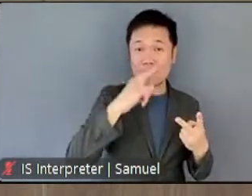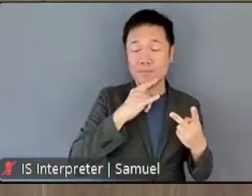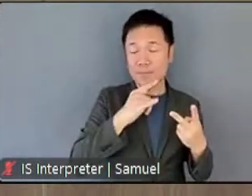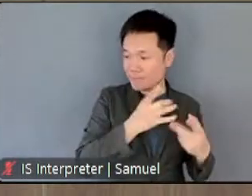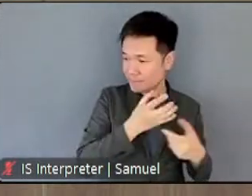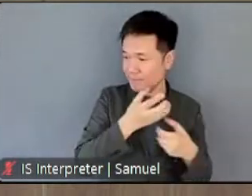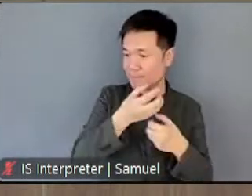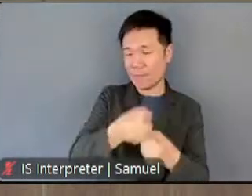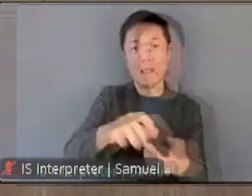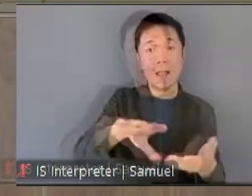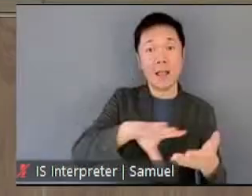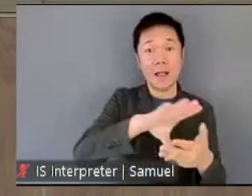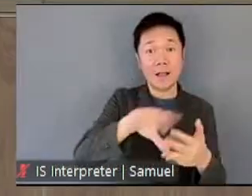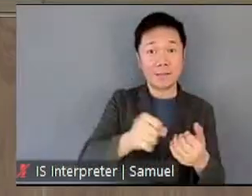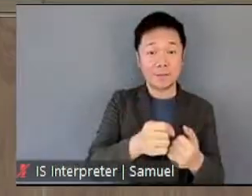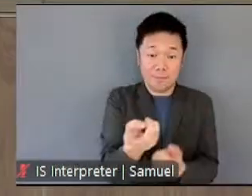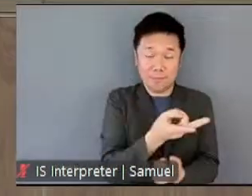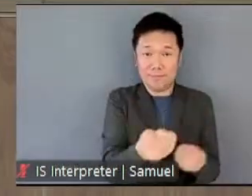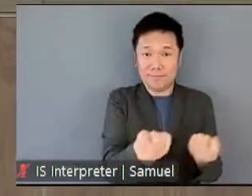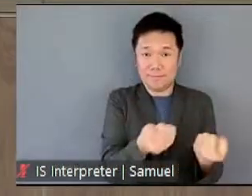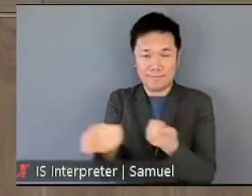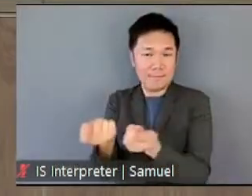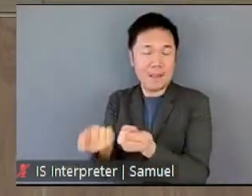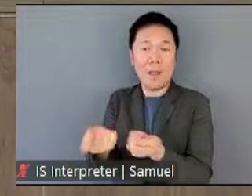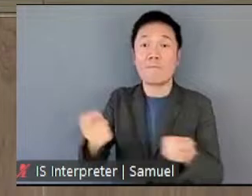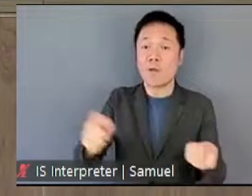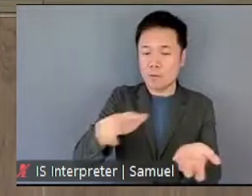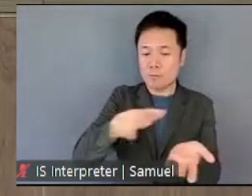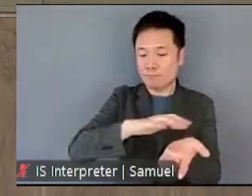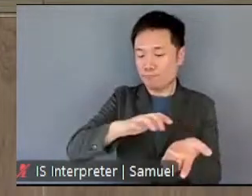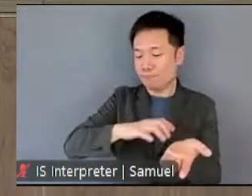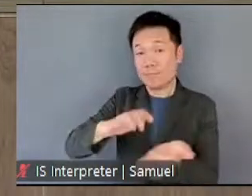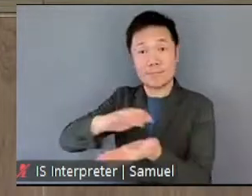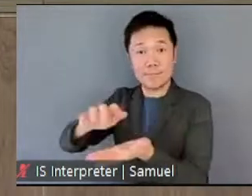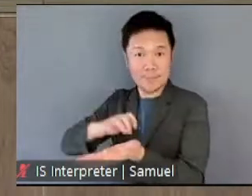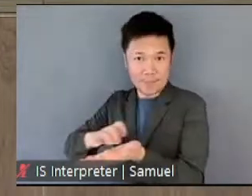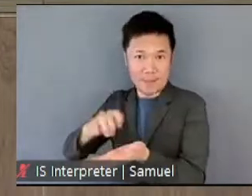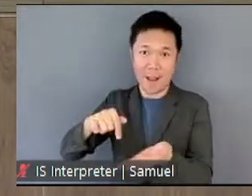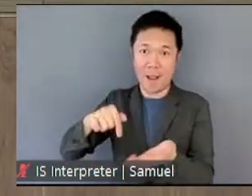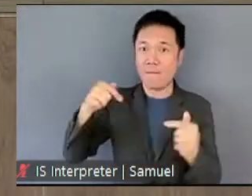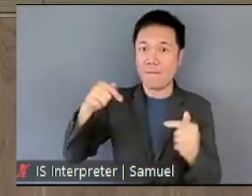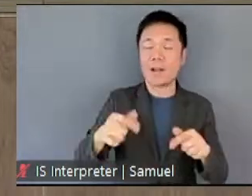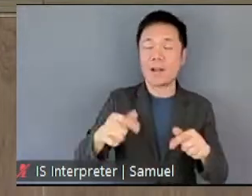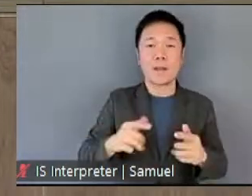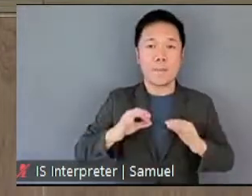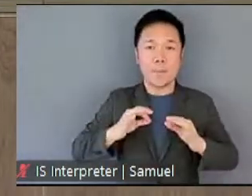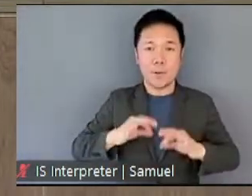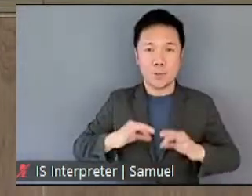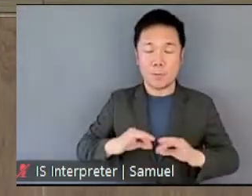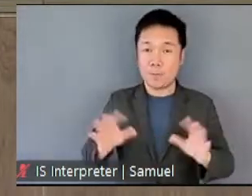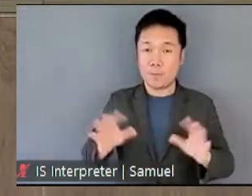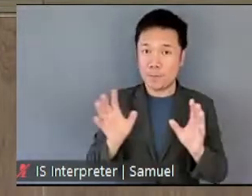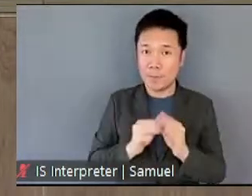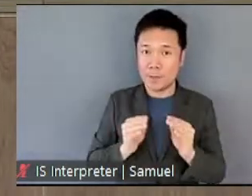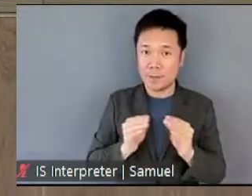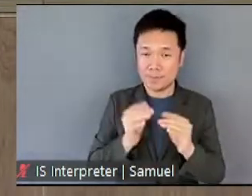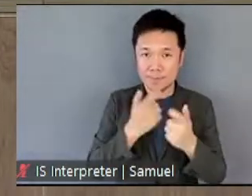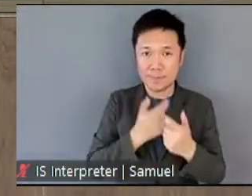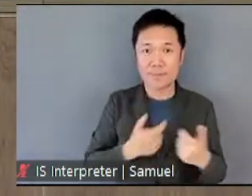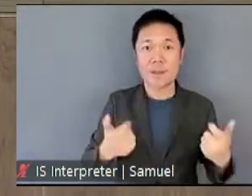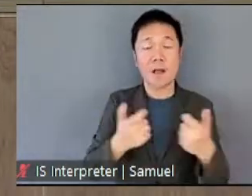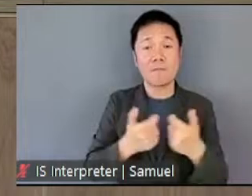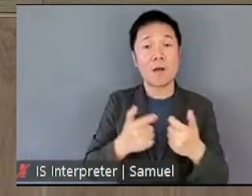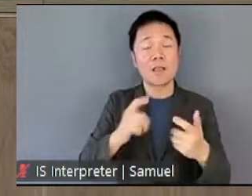as co-chair of the Informal Drafting Group on the Declaration of the Asia-Pacific Ministerial Conference on Digital Inclusion